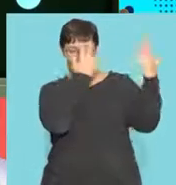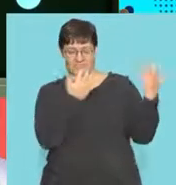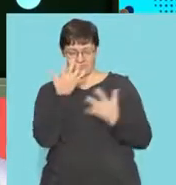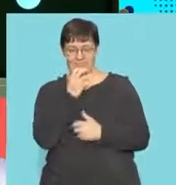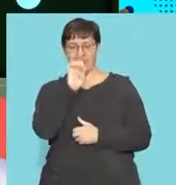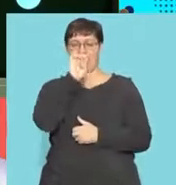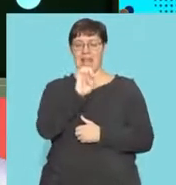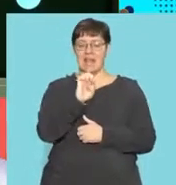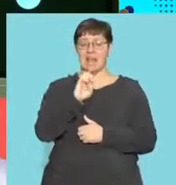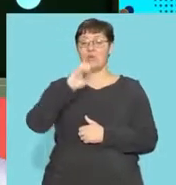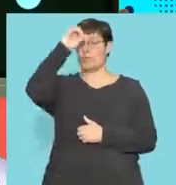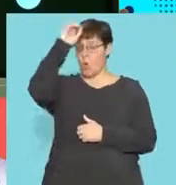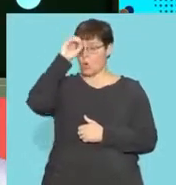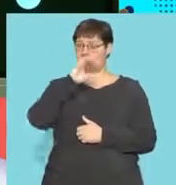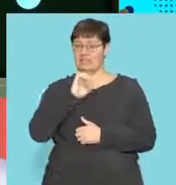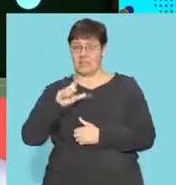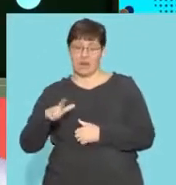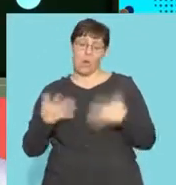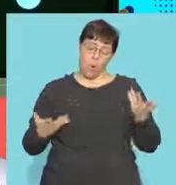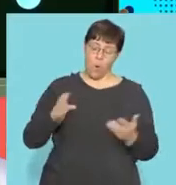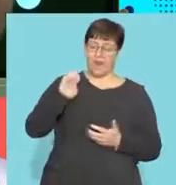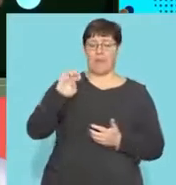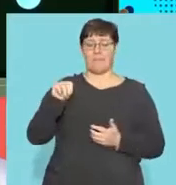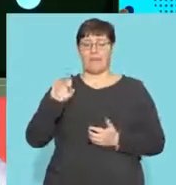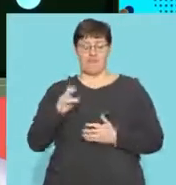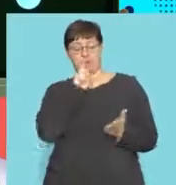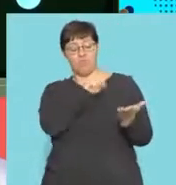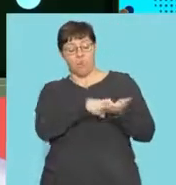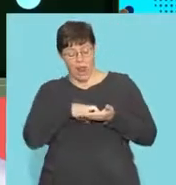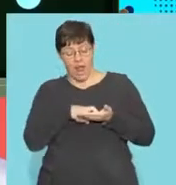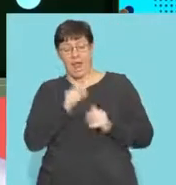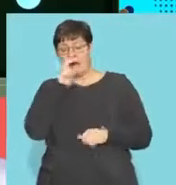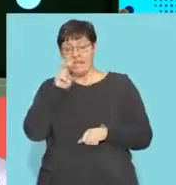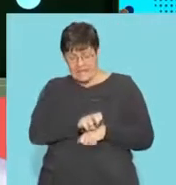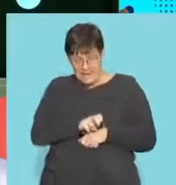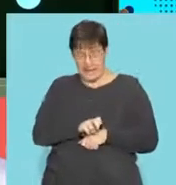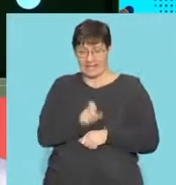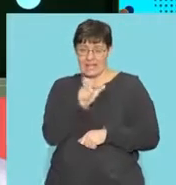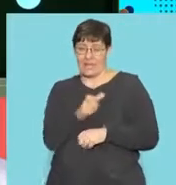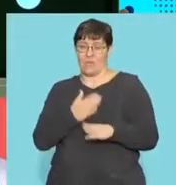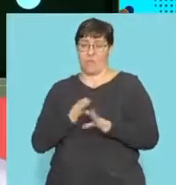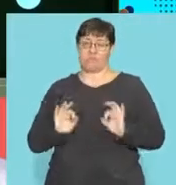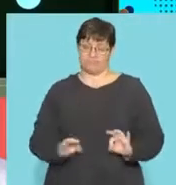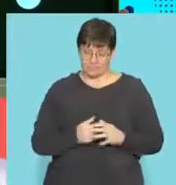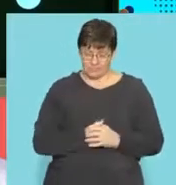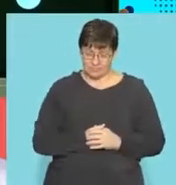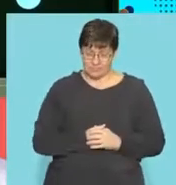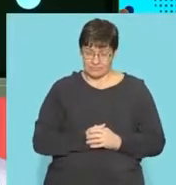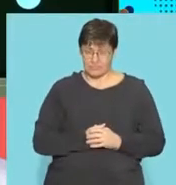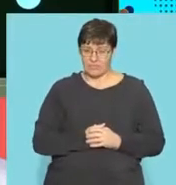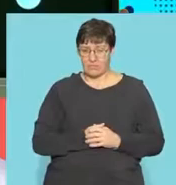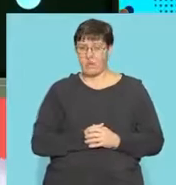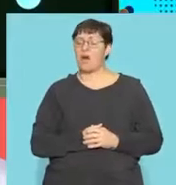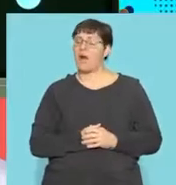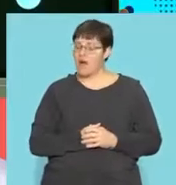calculation of the E naught of the cell, or the EMF required to make the cell operate. And what we'll